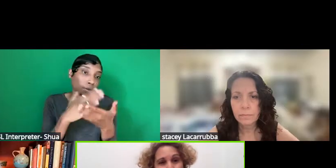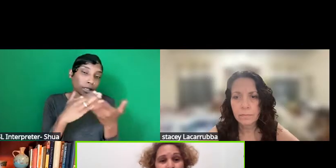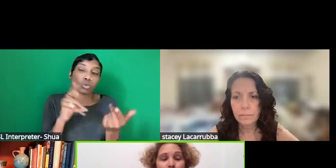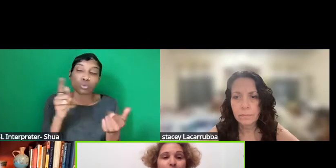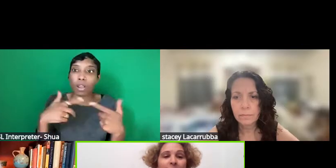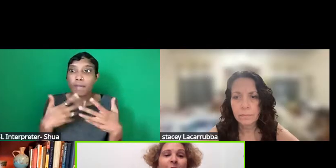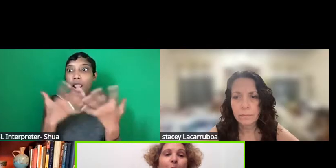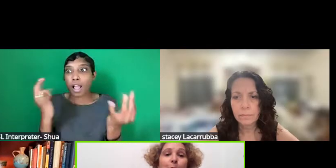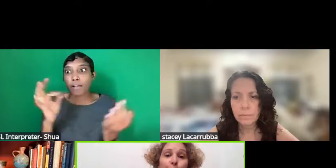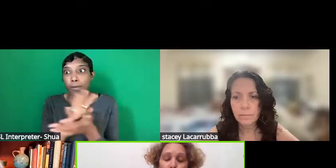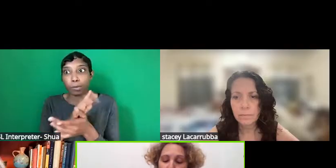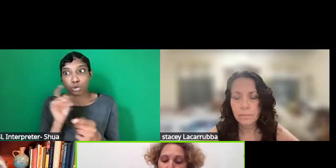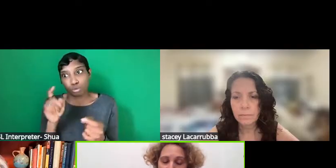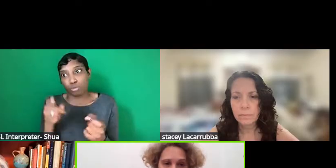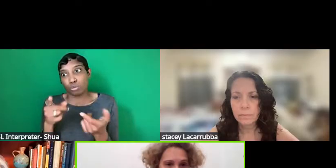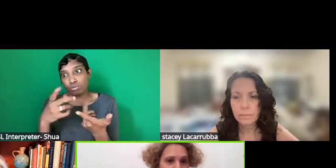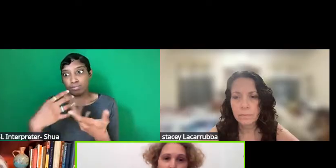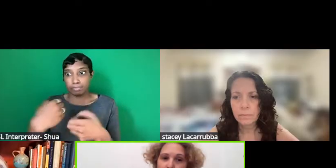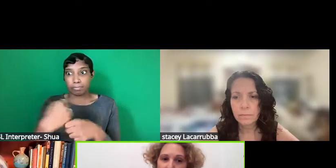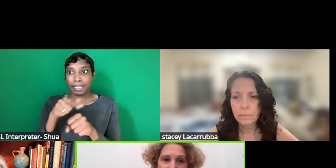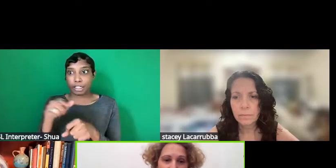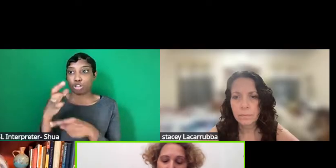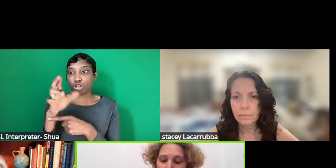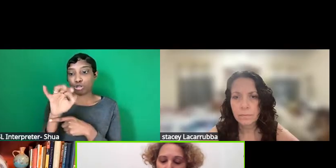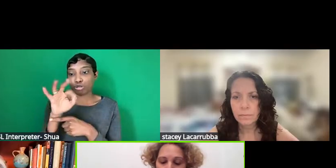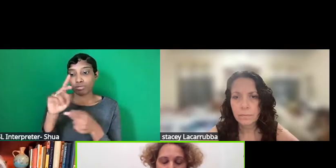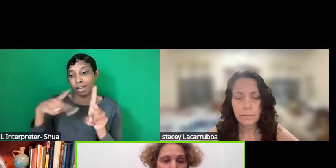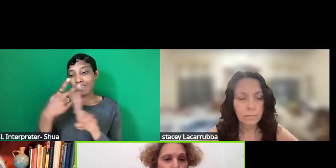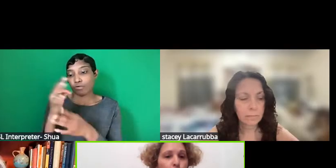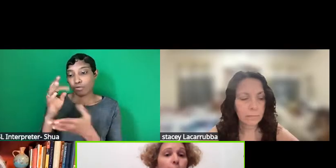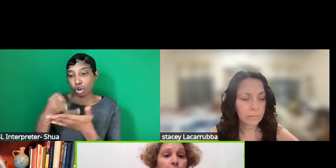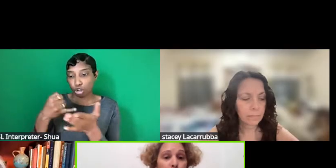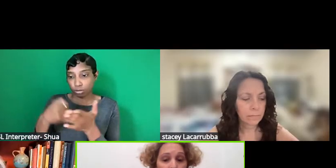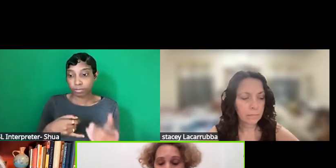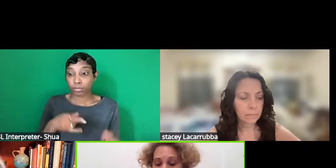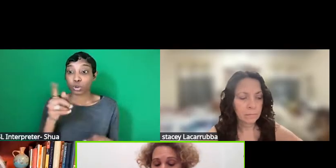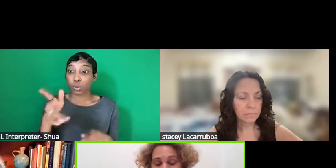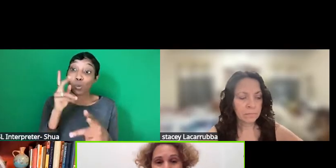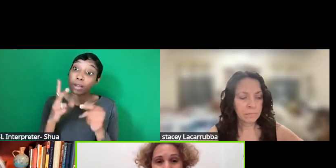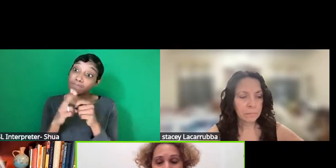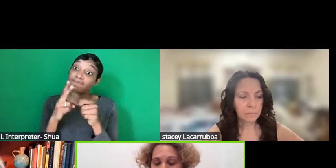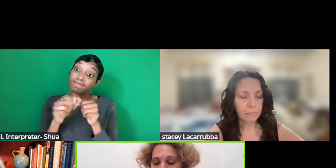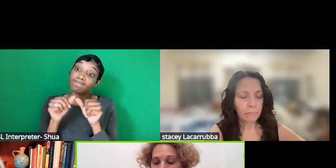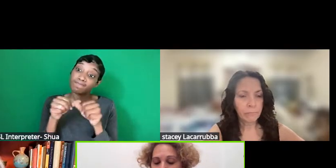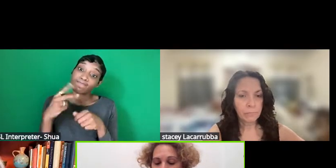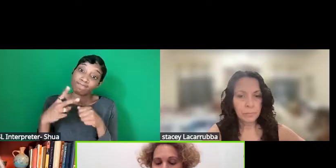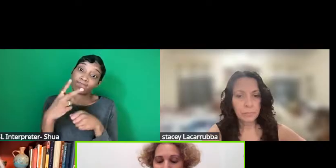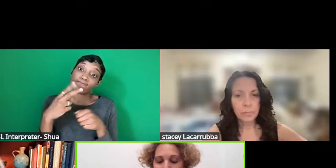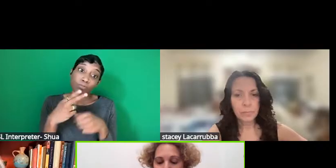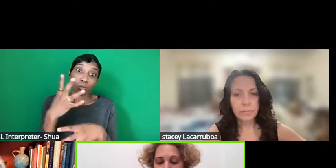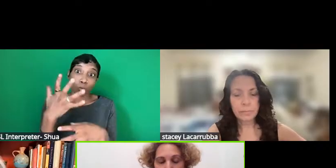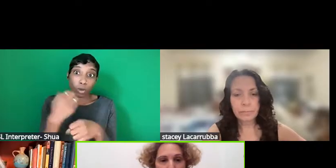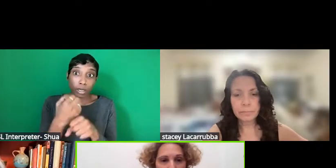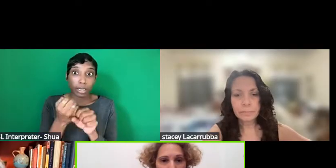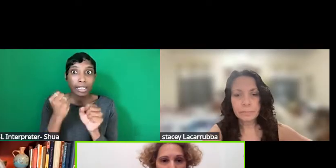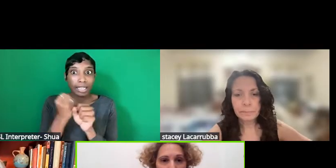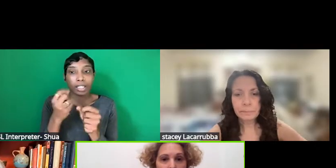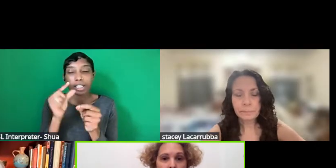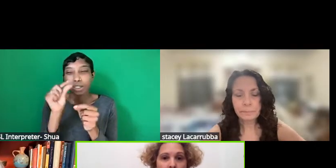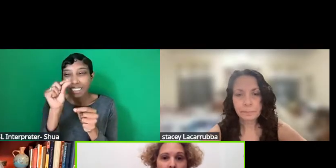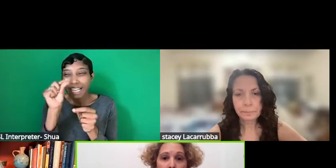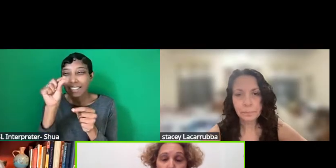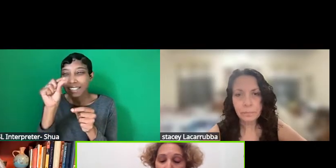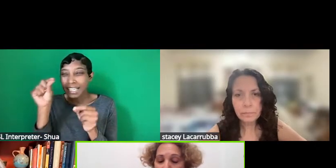this craft. So you want to just keep cutting as we're going through this to get as many of these tiny, tiny